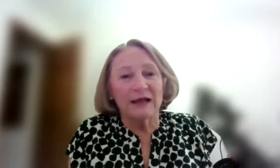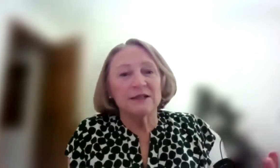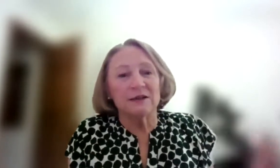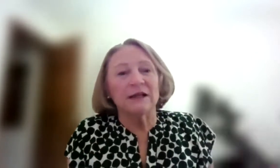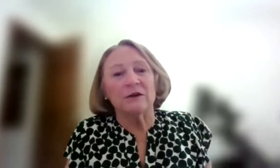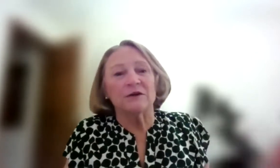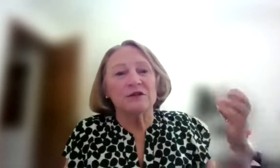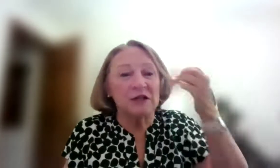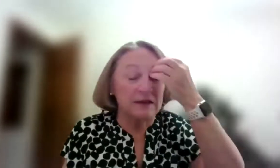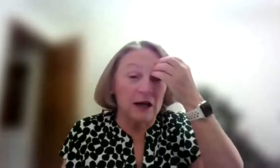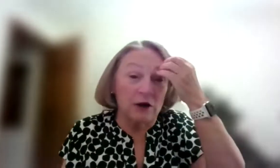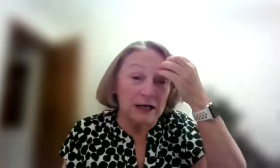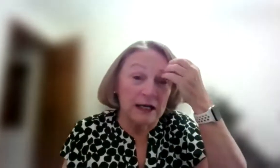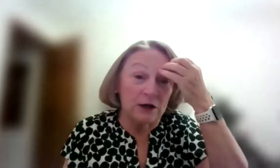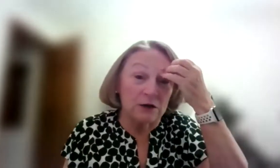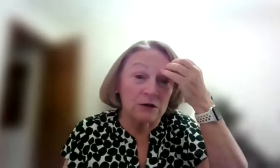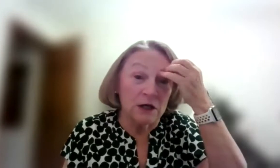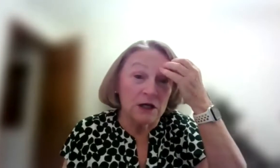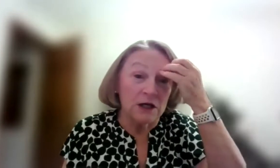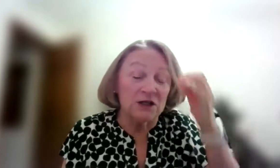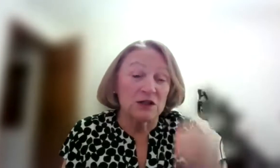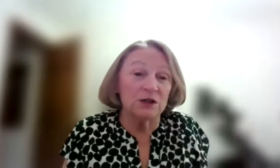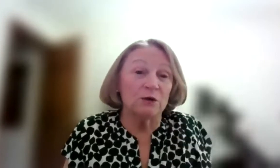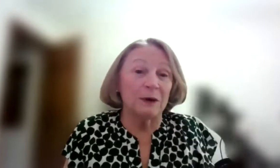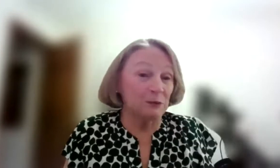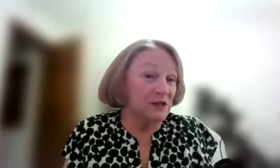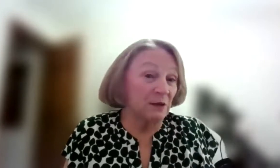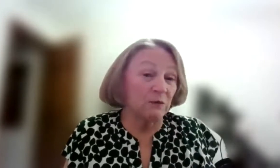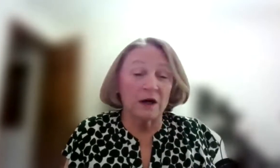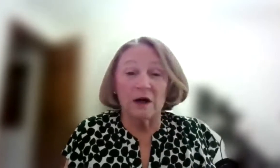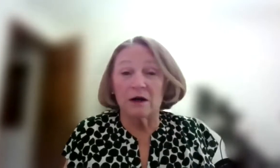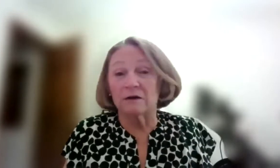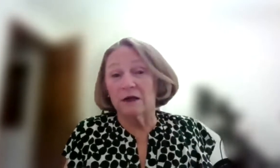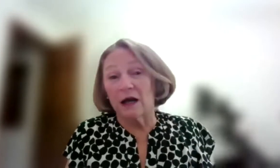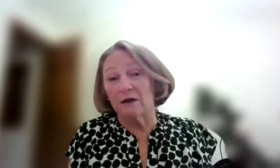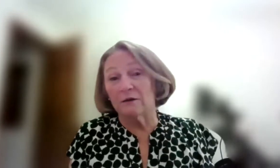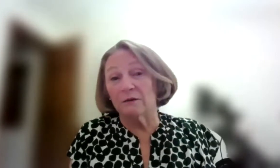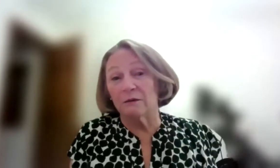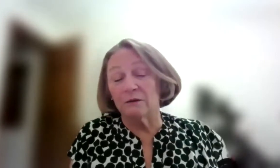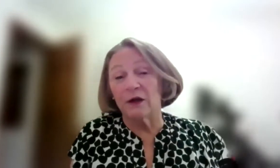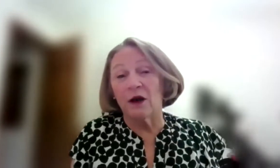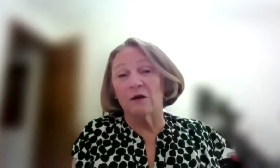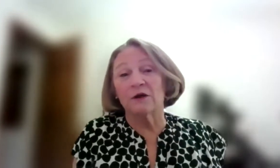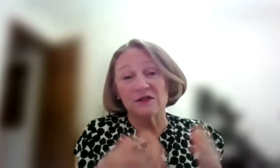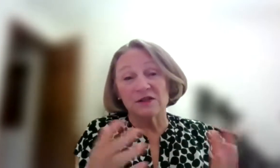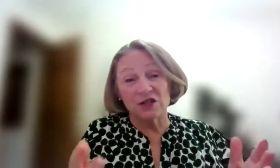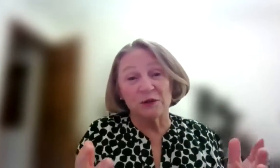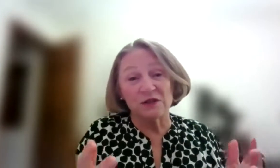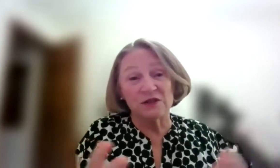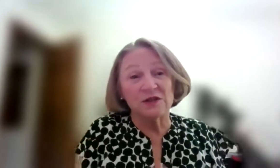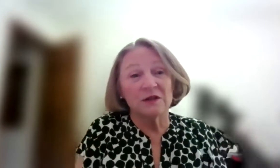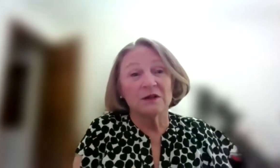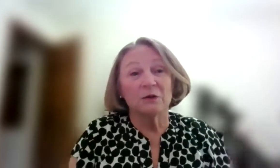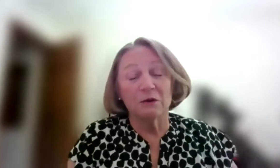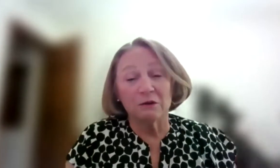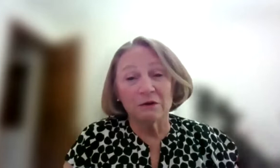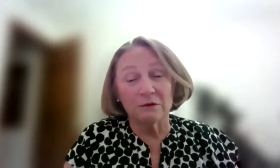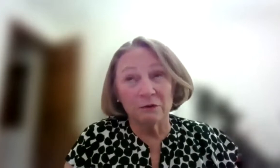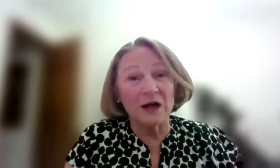We are elected leaders that are here to represent what our